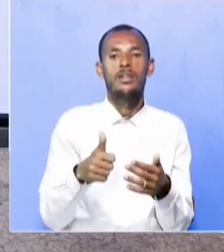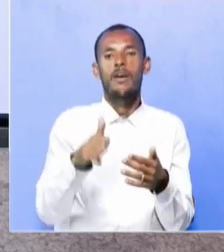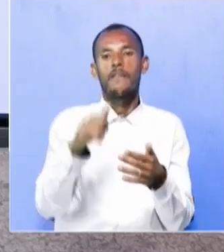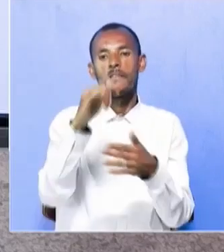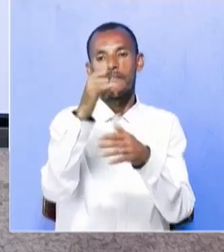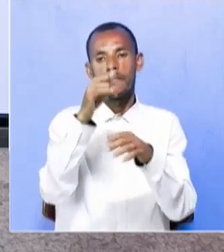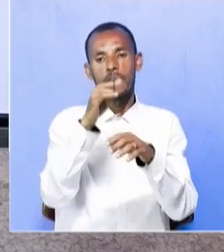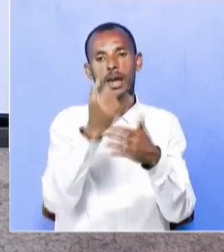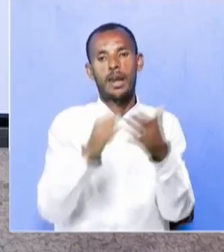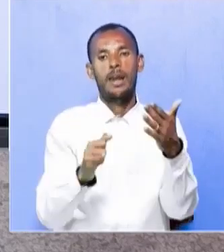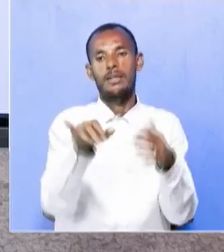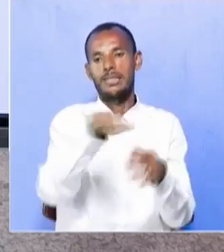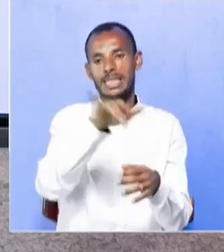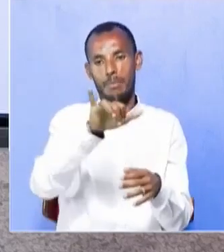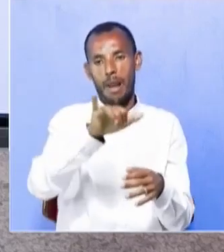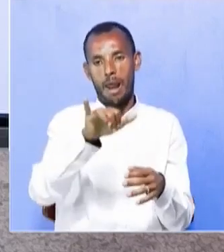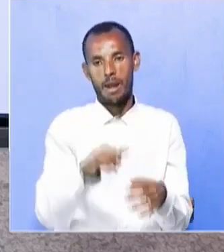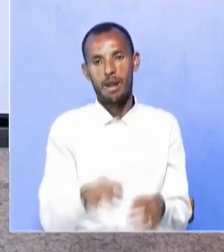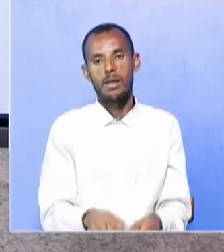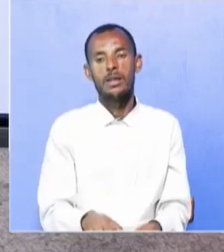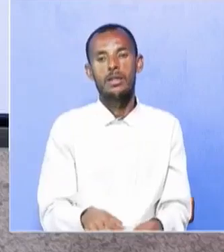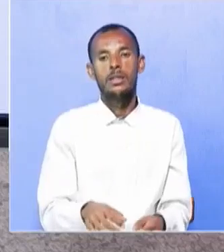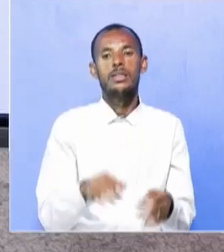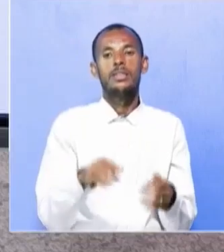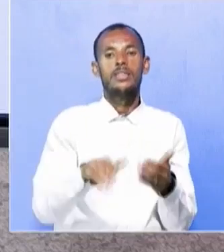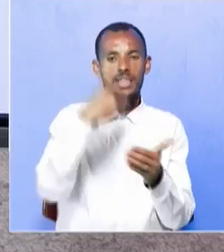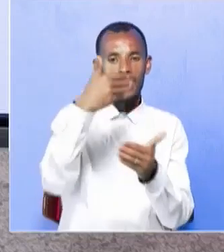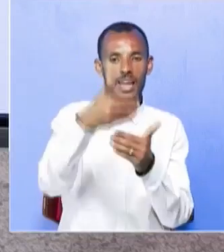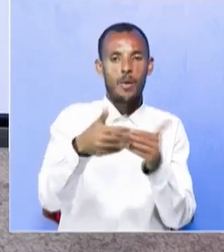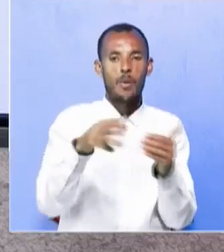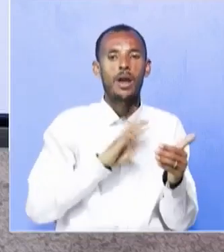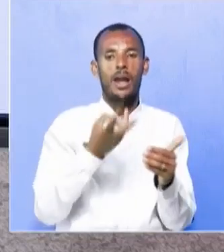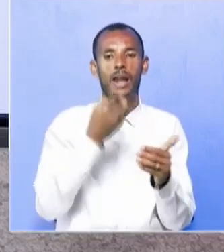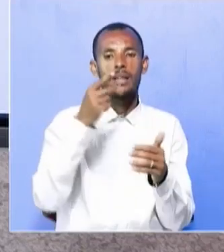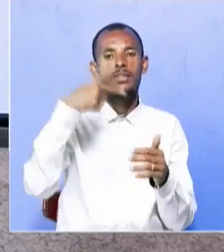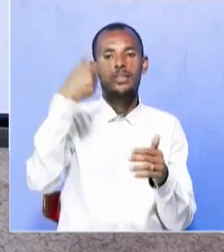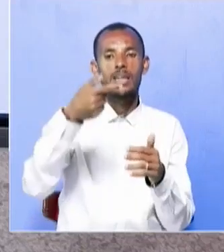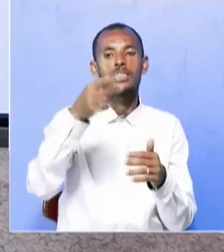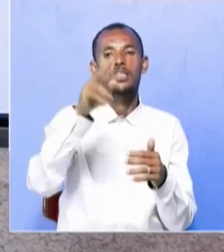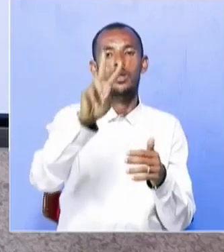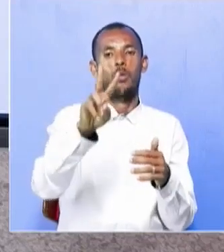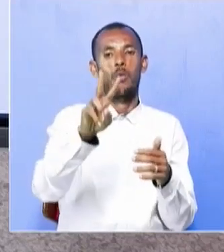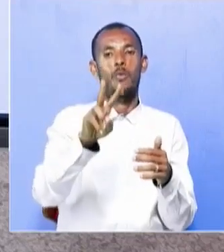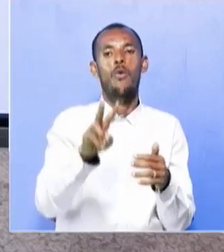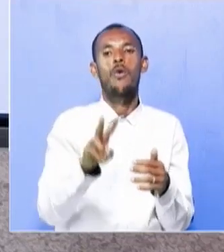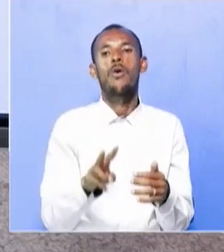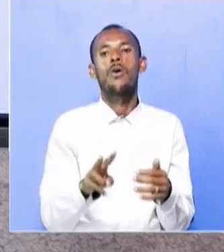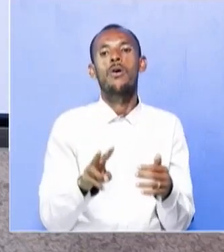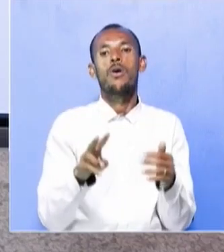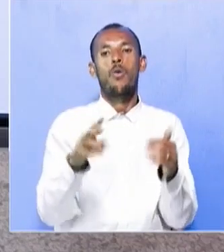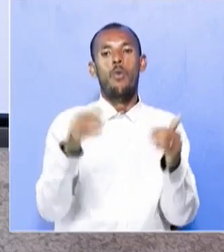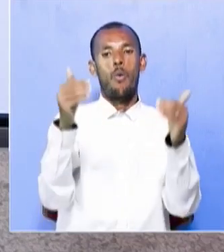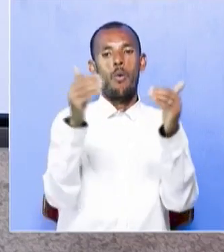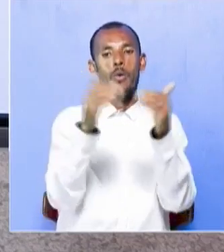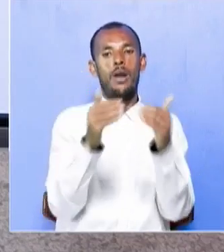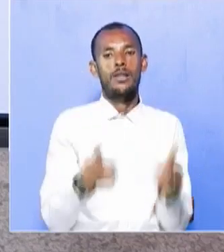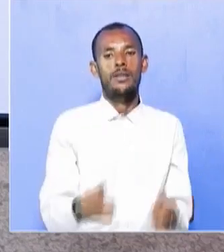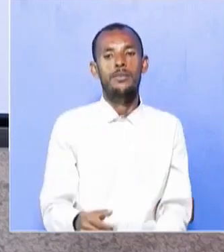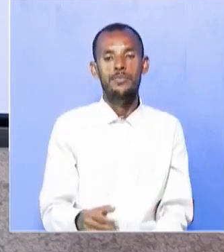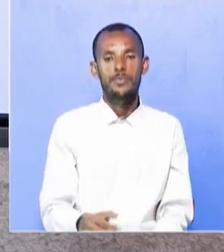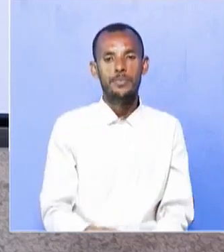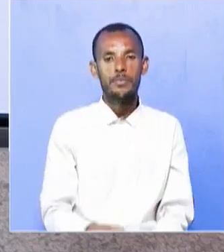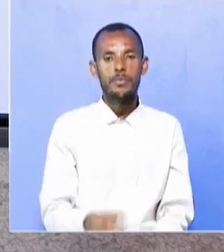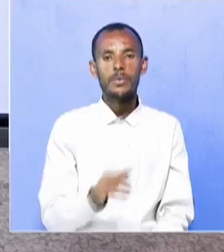figure fits the other figure, then we can say that the two figures are congruent. Okay,